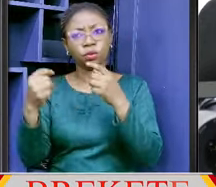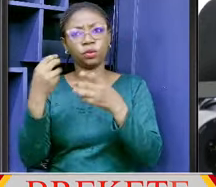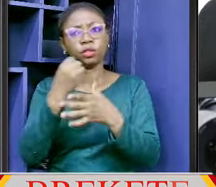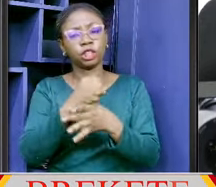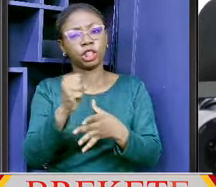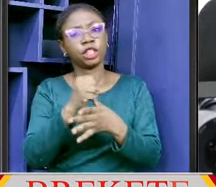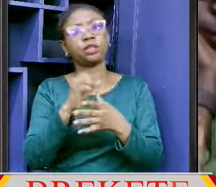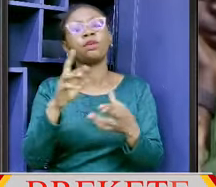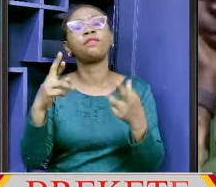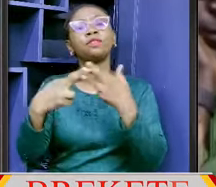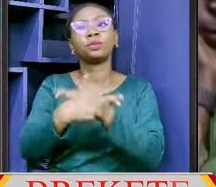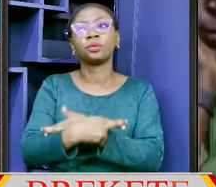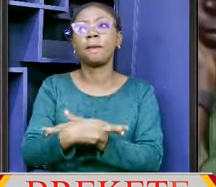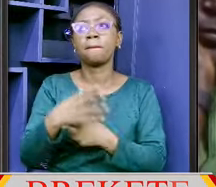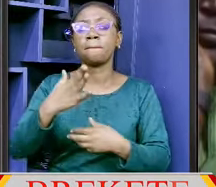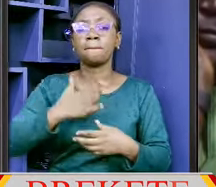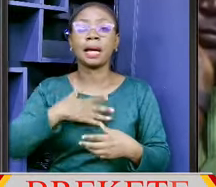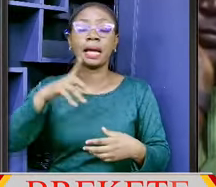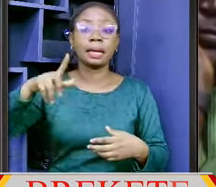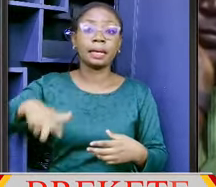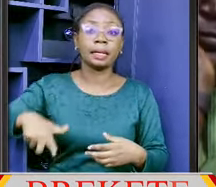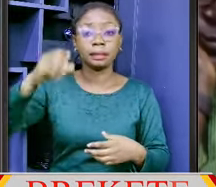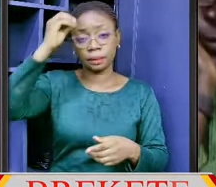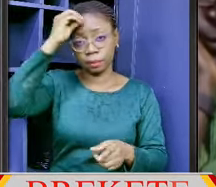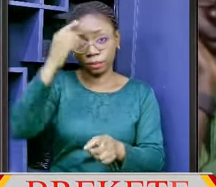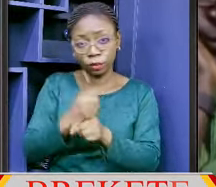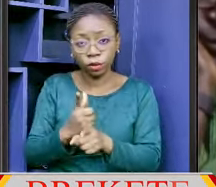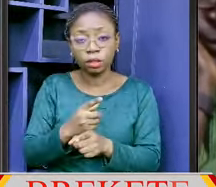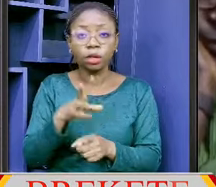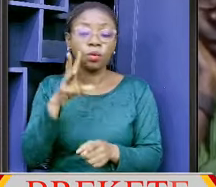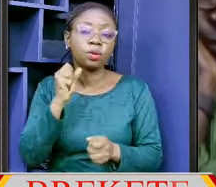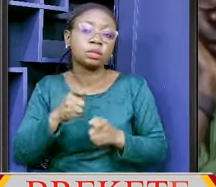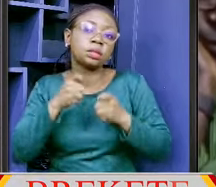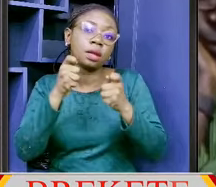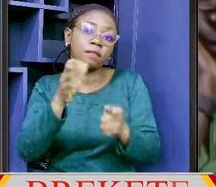room, my late brother was given 5 rooms.